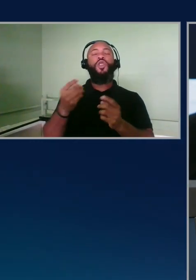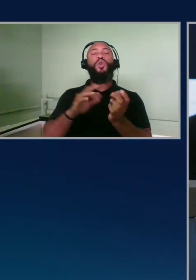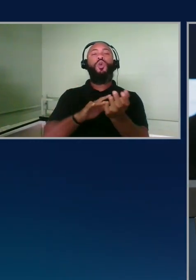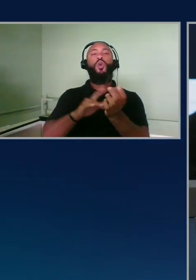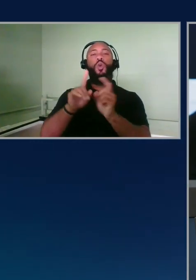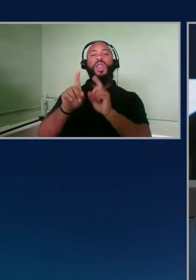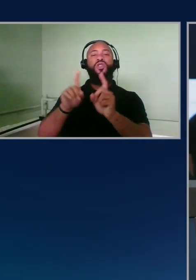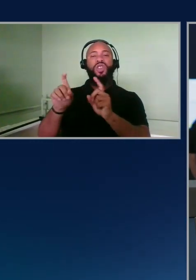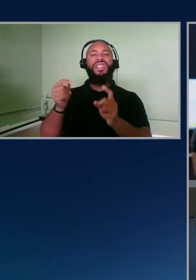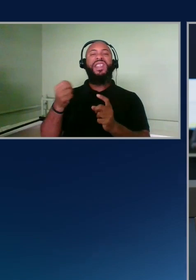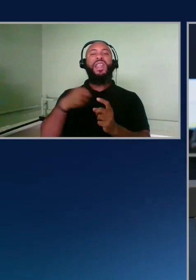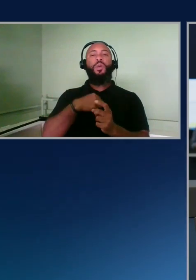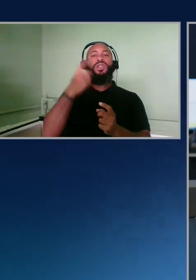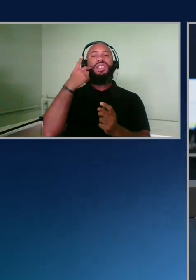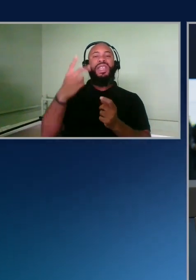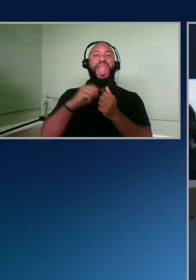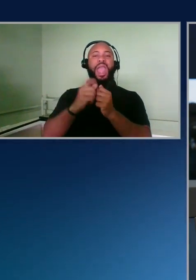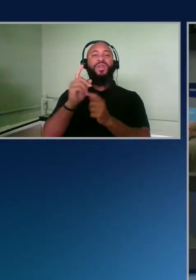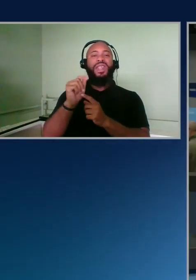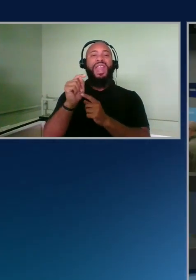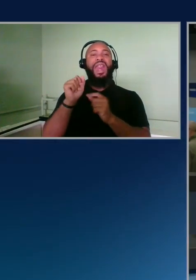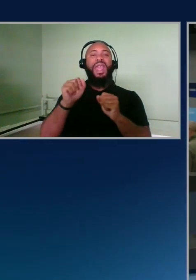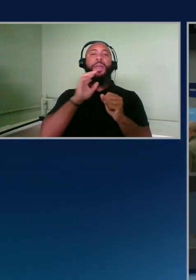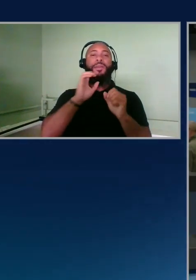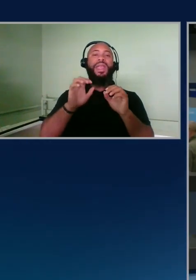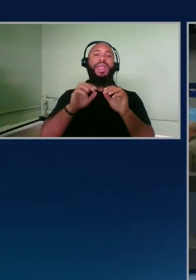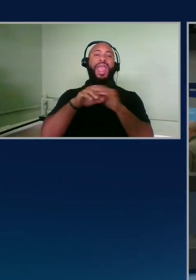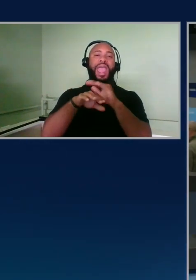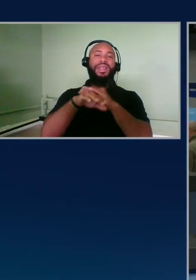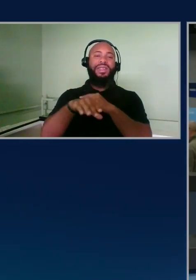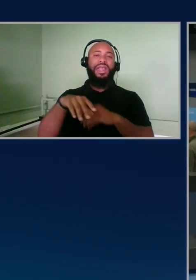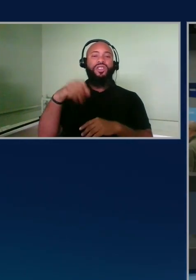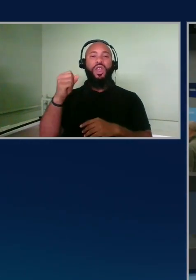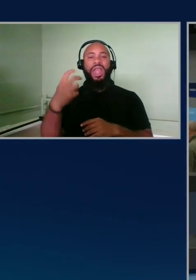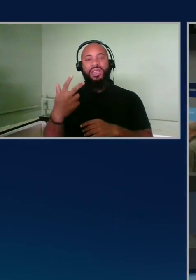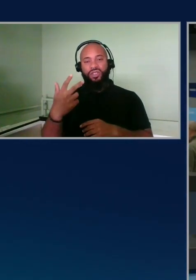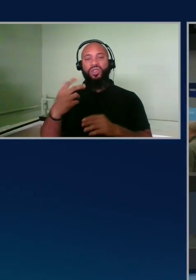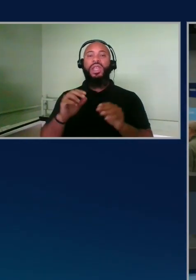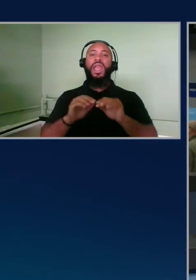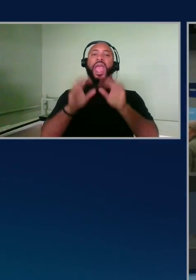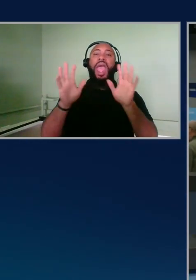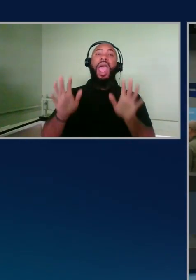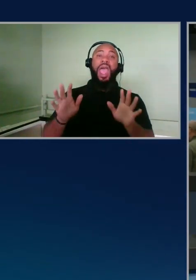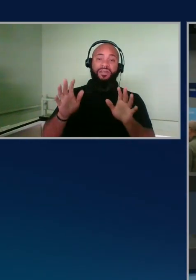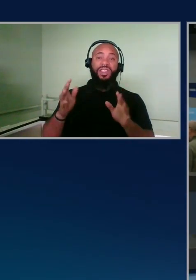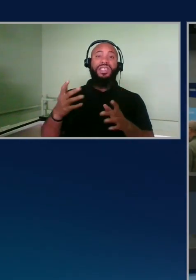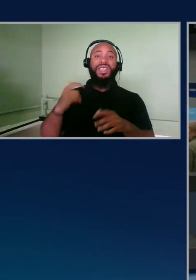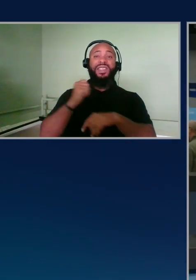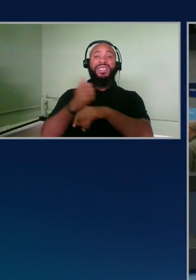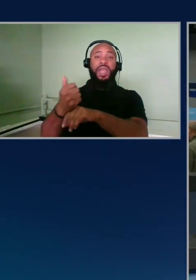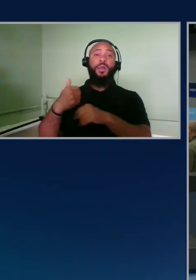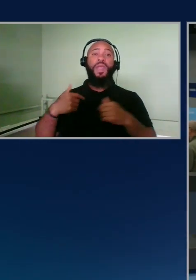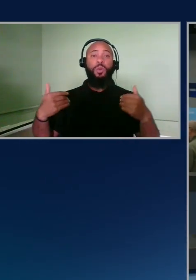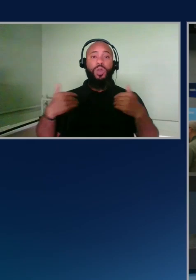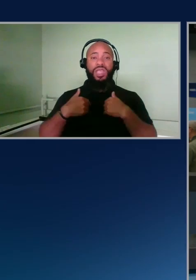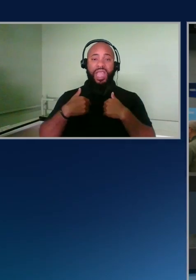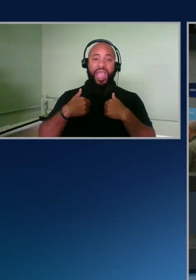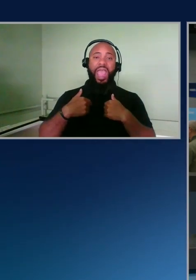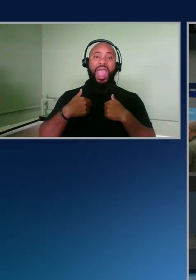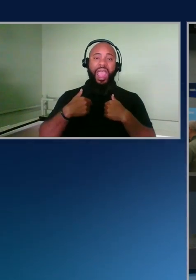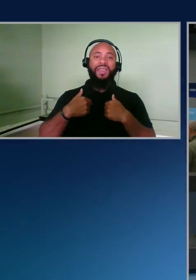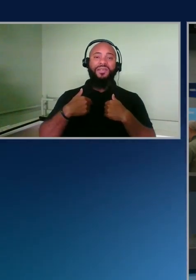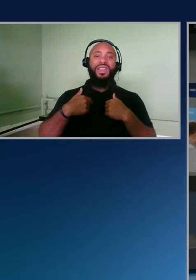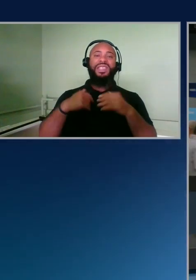S3. Obviously, with the setup and the offering that we have with zero-ETL, there are the ability to install